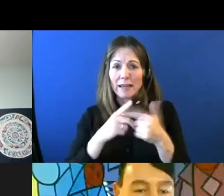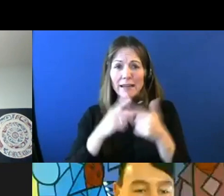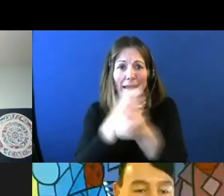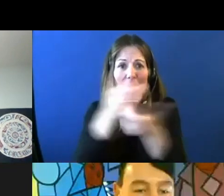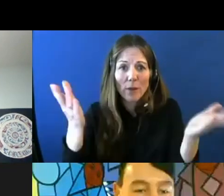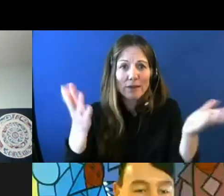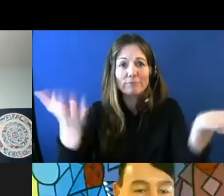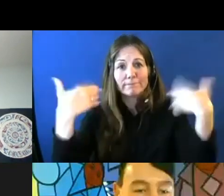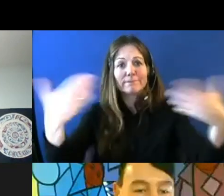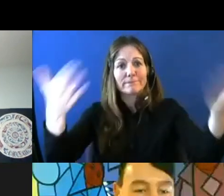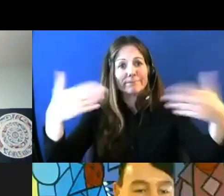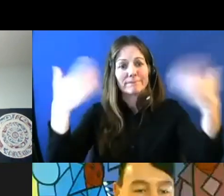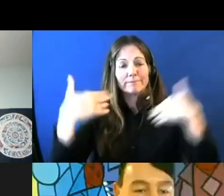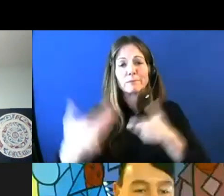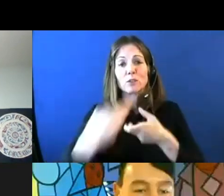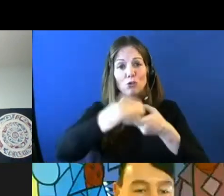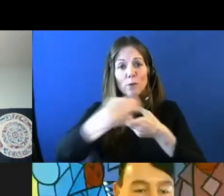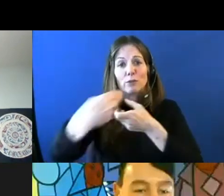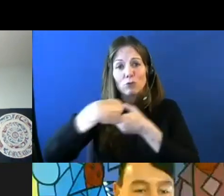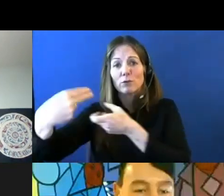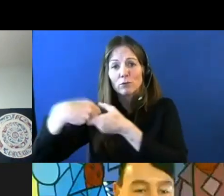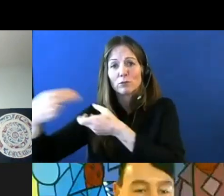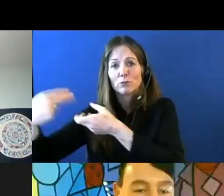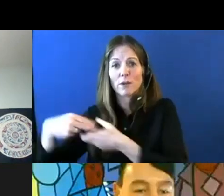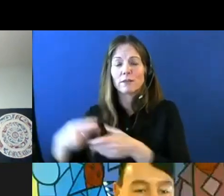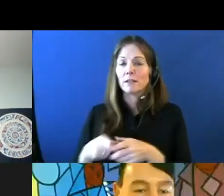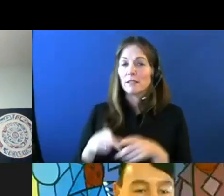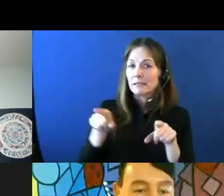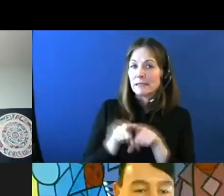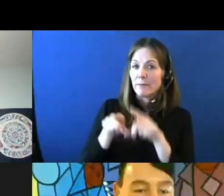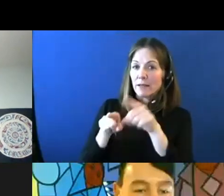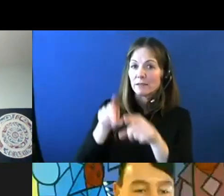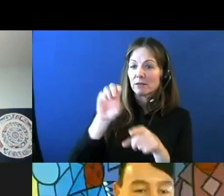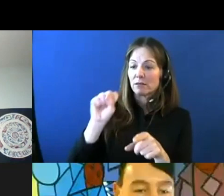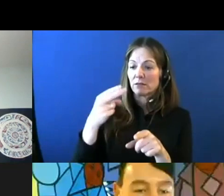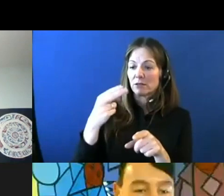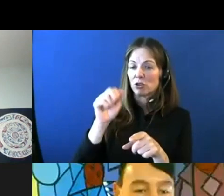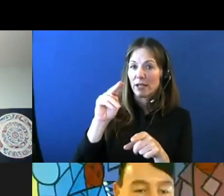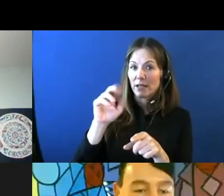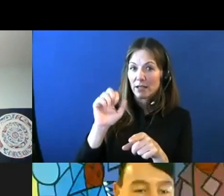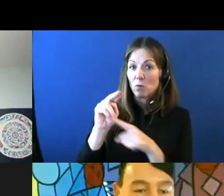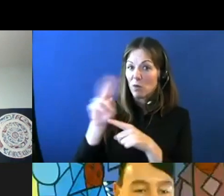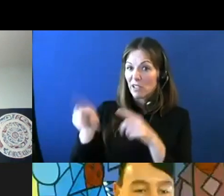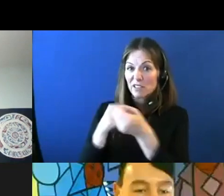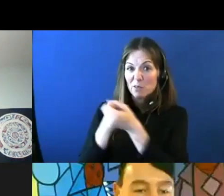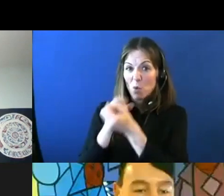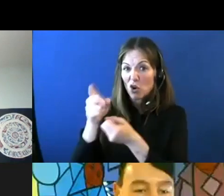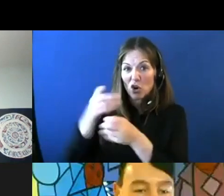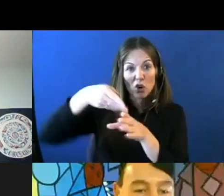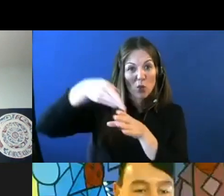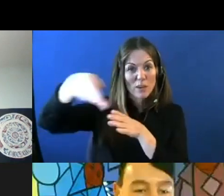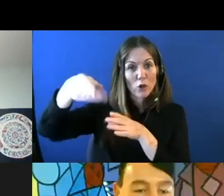like Shannon as well, to be able to accommodate Shannon in her career aspirations, as well as her